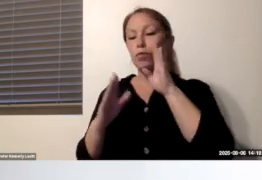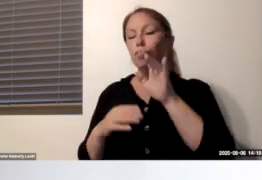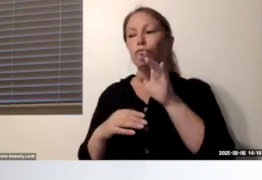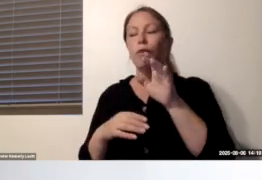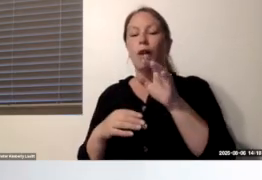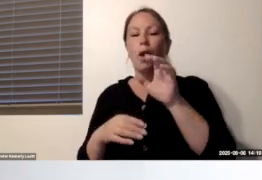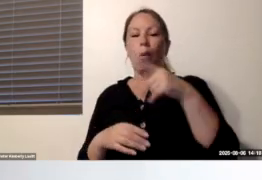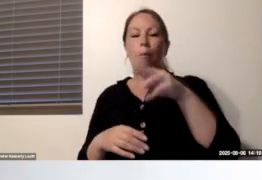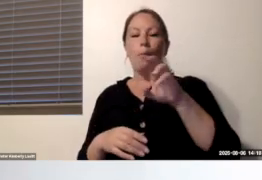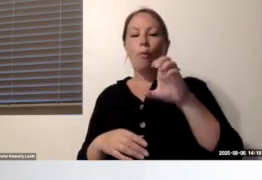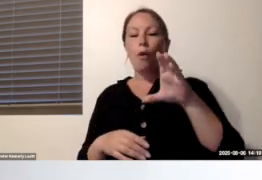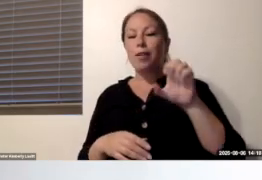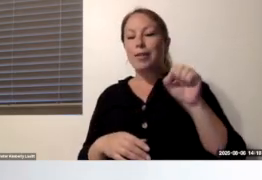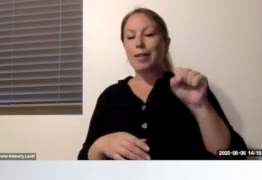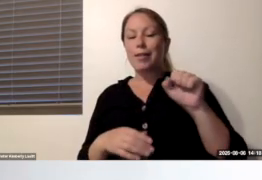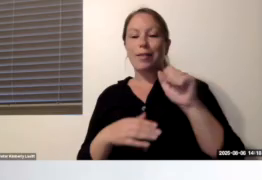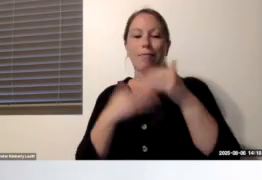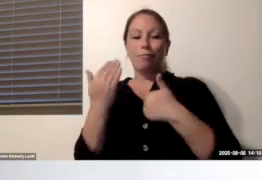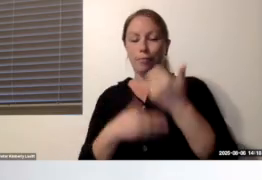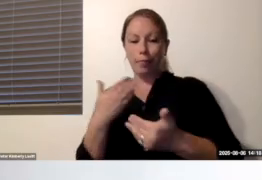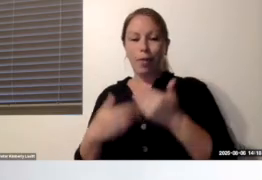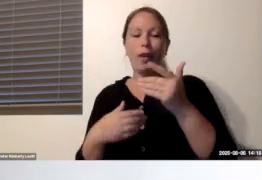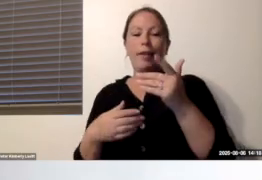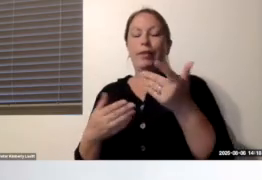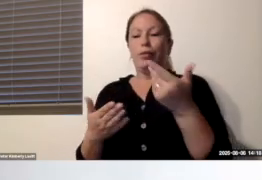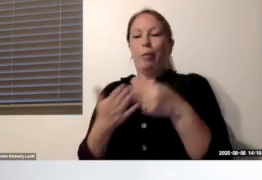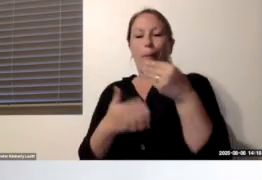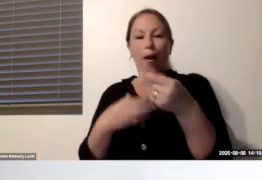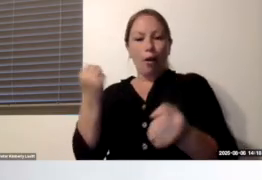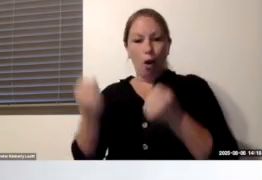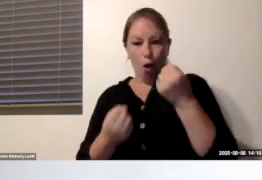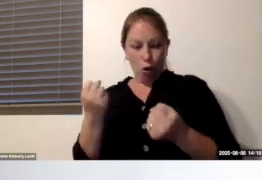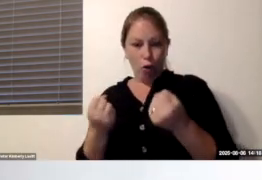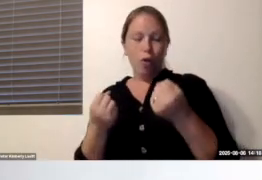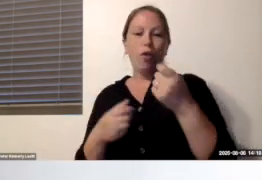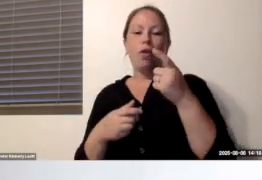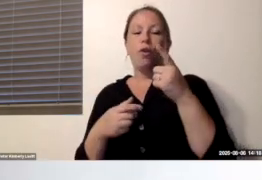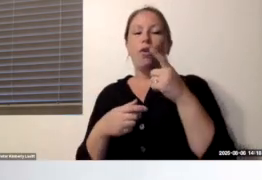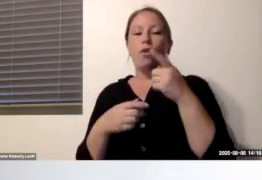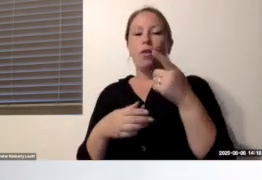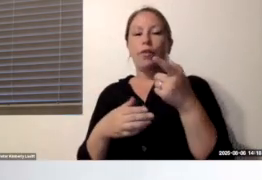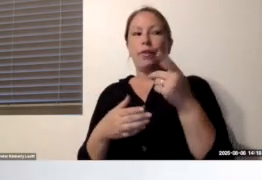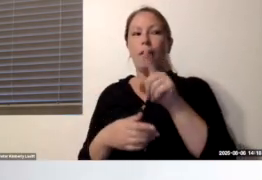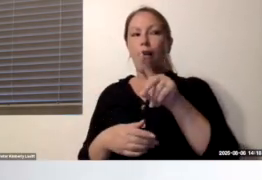alignment. DCAP gives you 30 days to buy a car, again, as a dealer. Clean Cars for All gives you up to 120